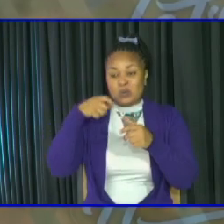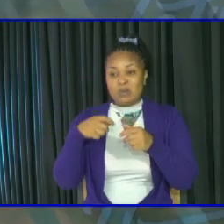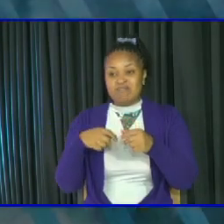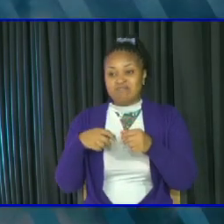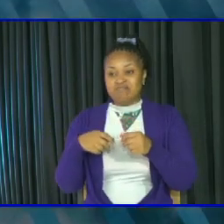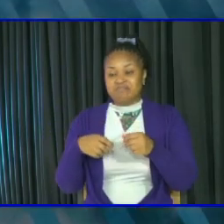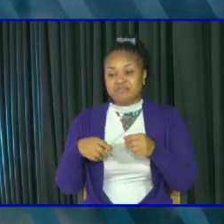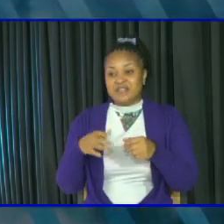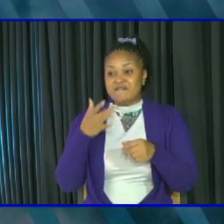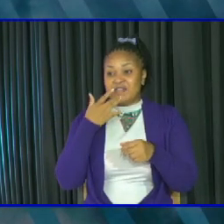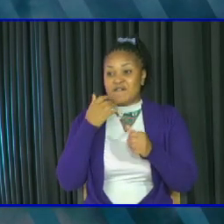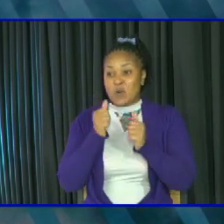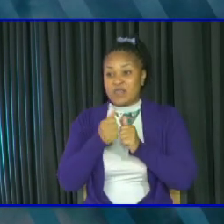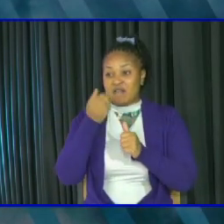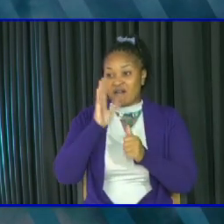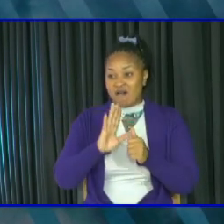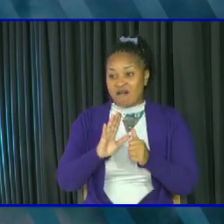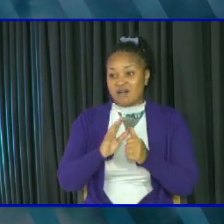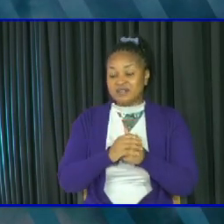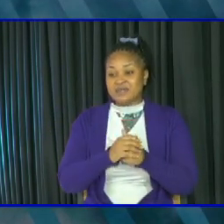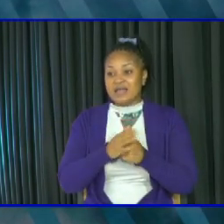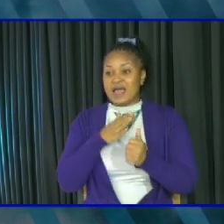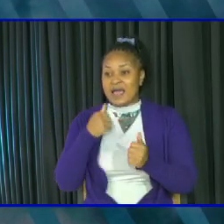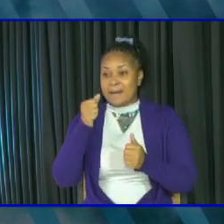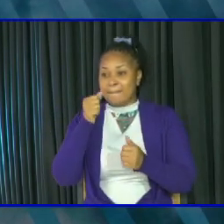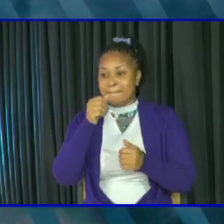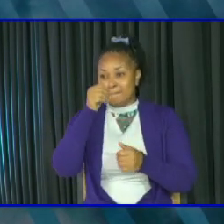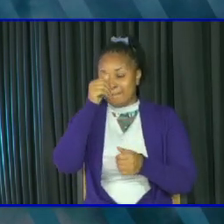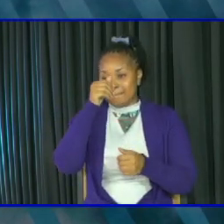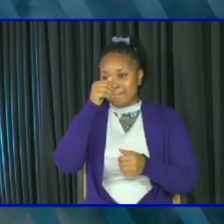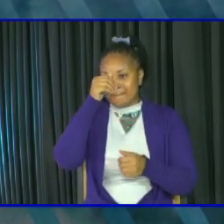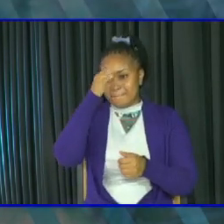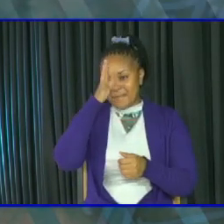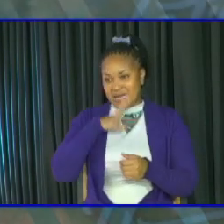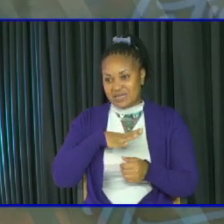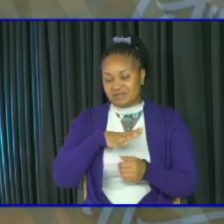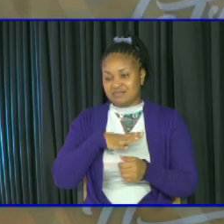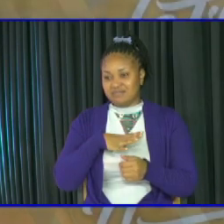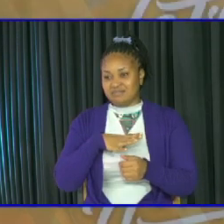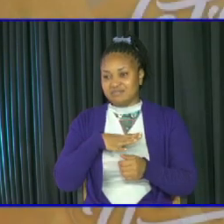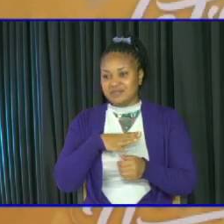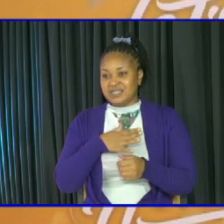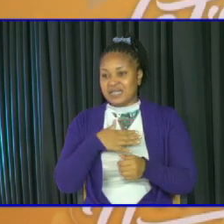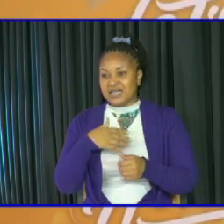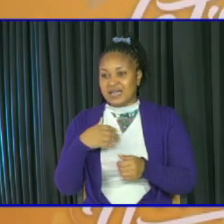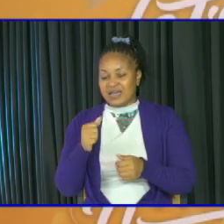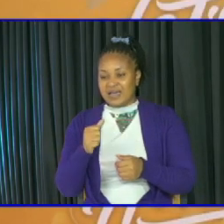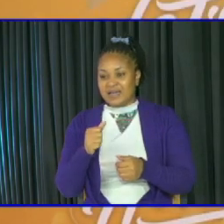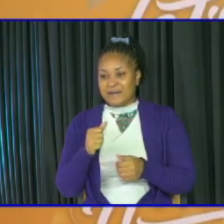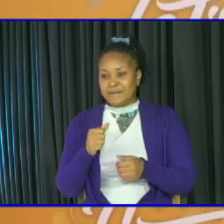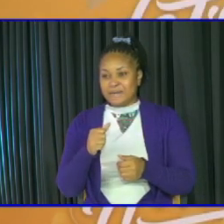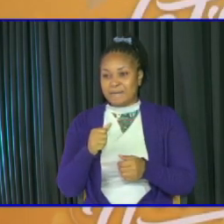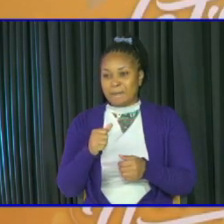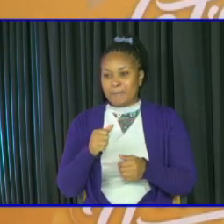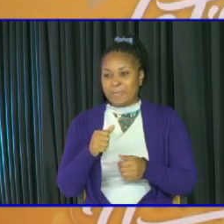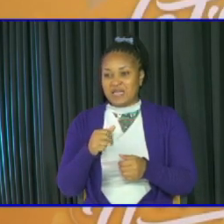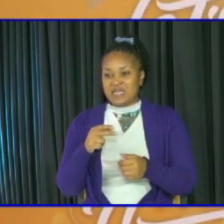favor with God and with man. Four key areas. Jesus developed mentally,